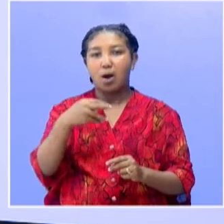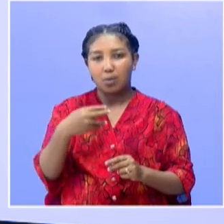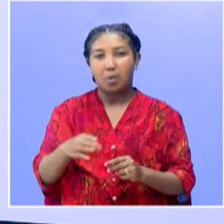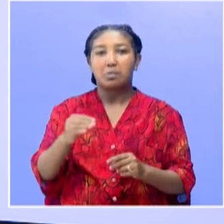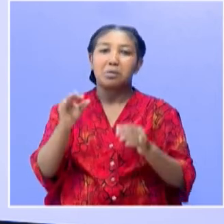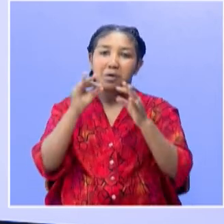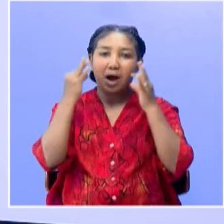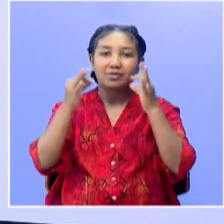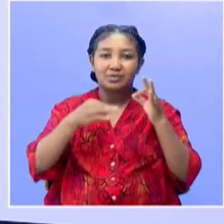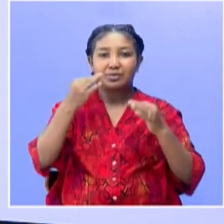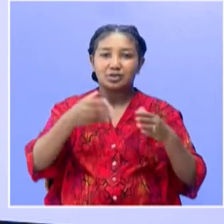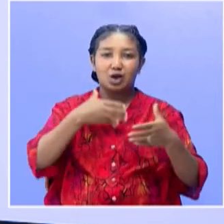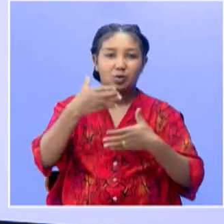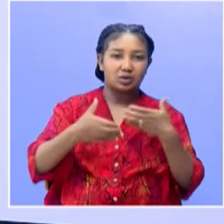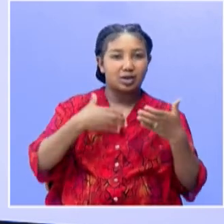the cat's